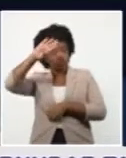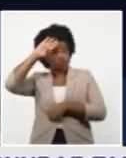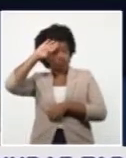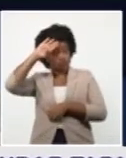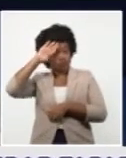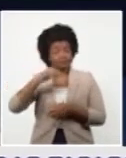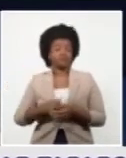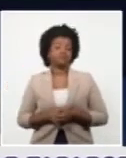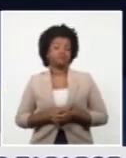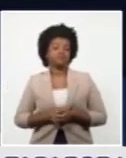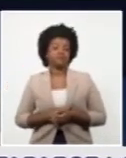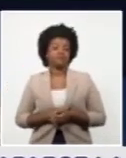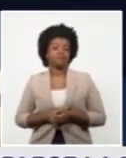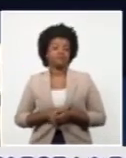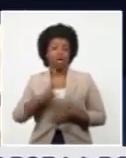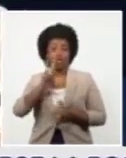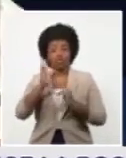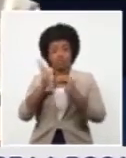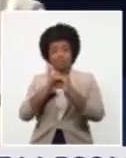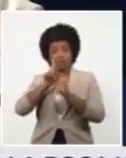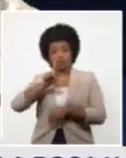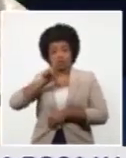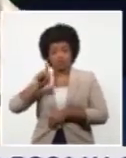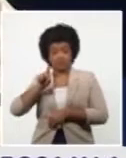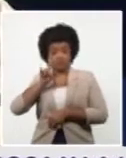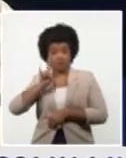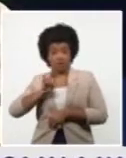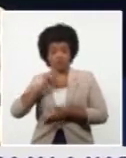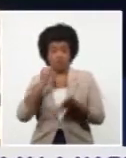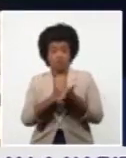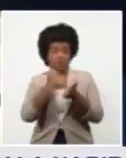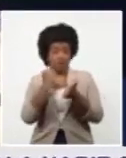that these people can be isolated and studied.